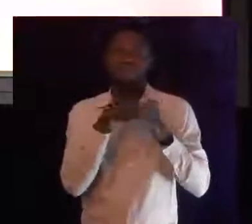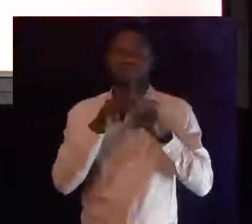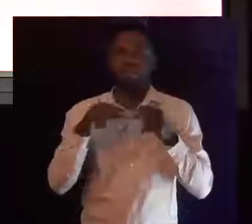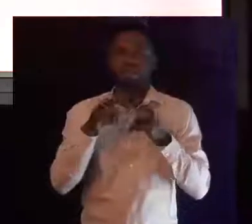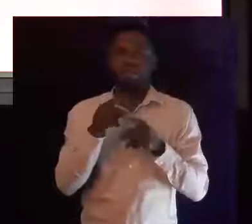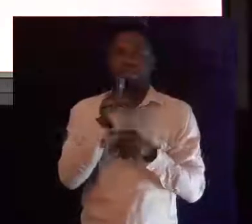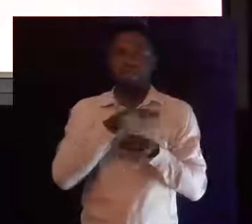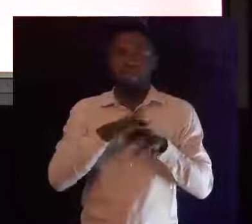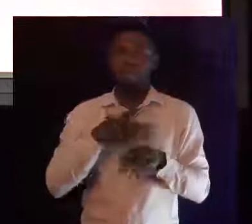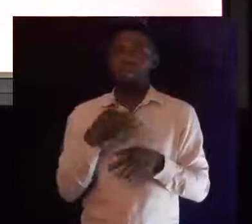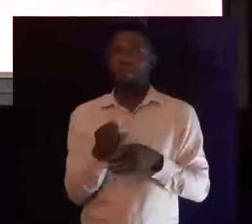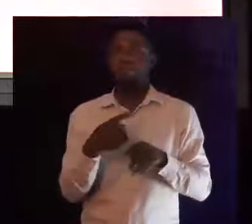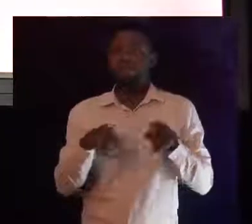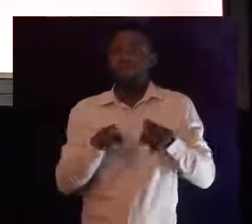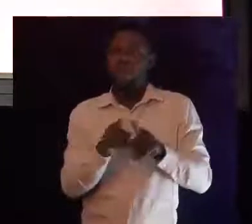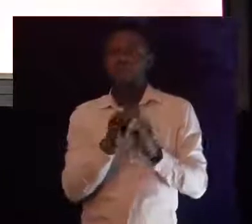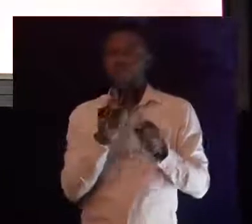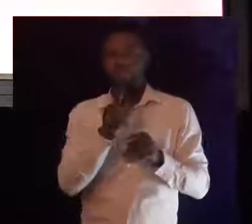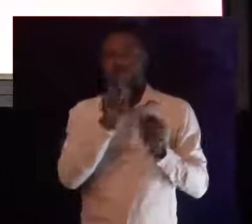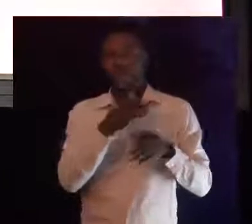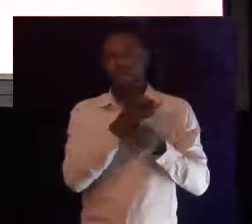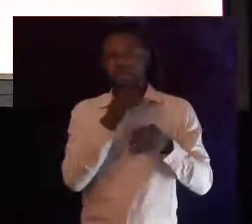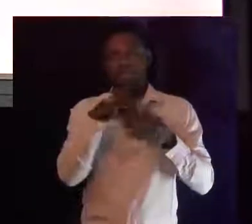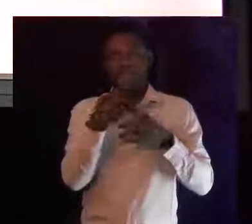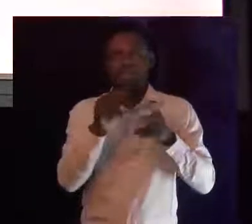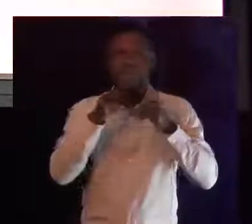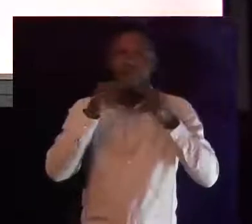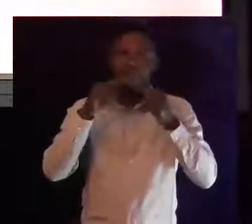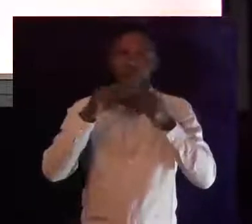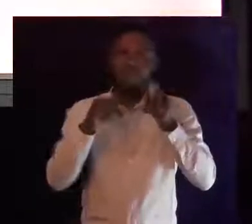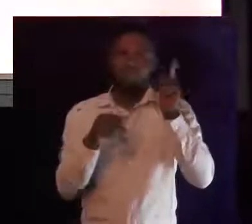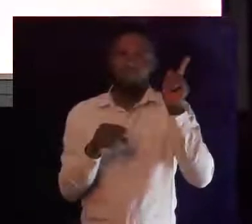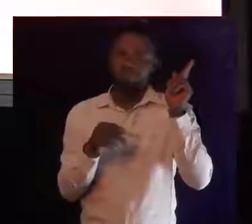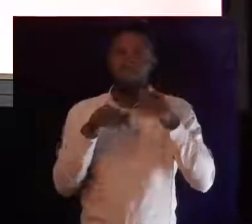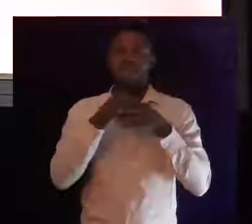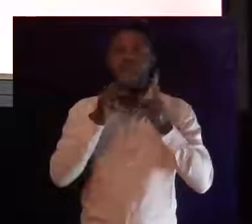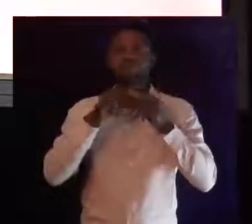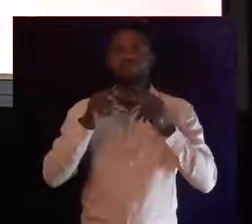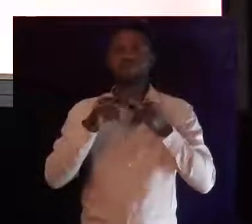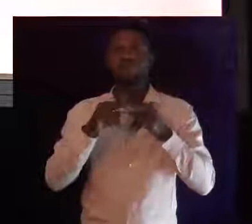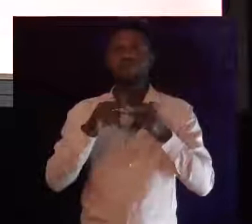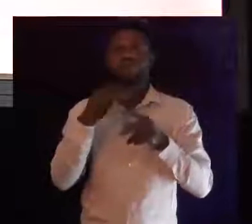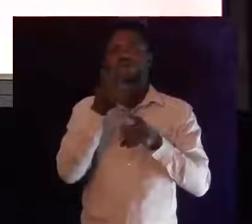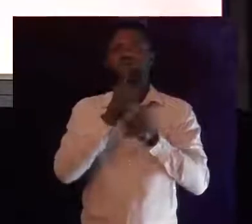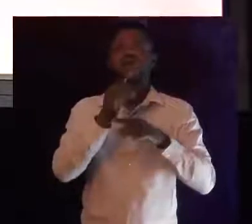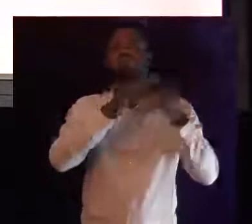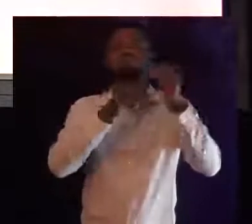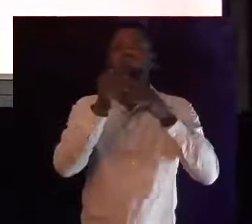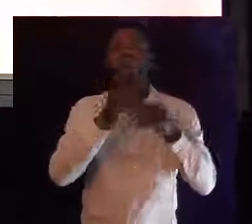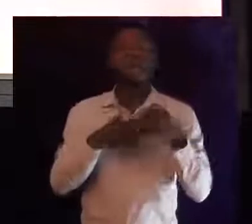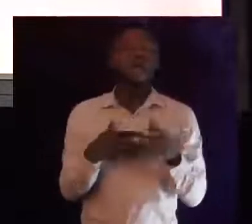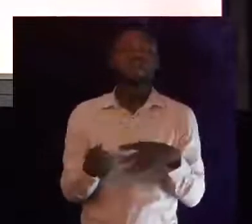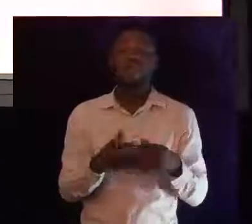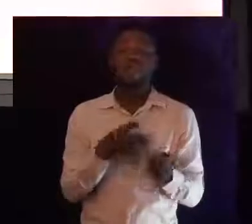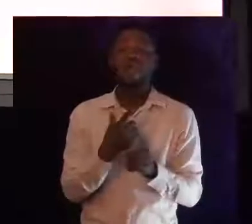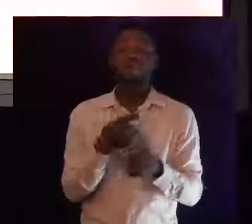I believe none of you picked that. Such kind of house you can get in the rural areas. In rural areas, they just